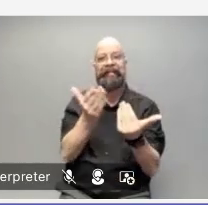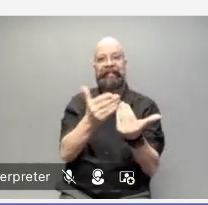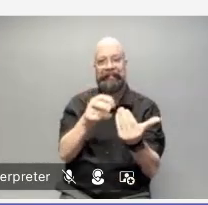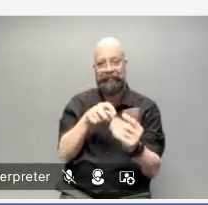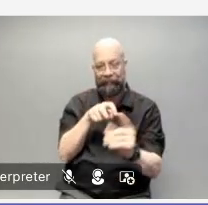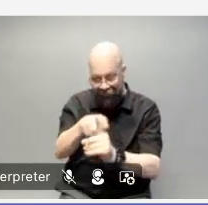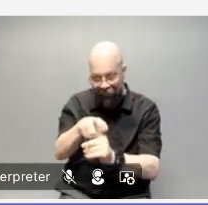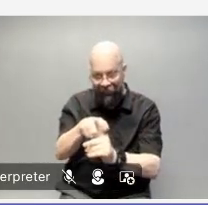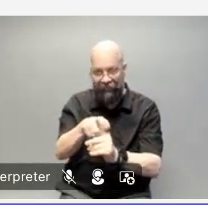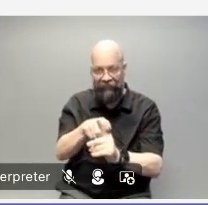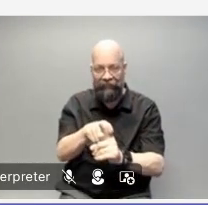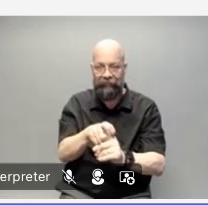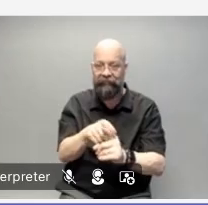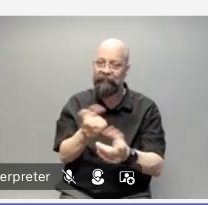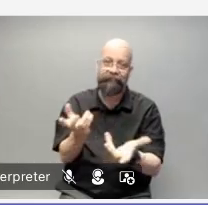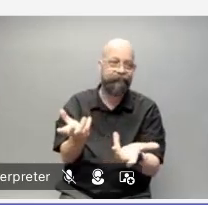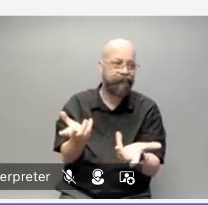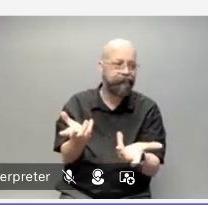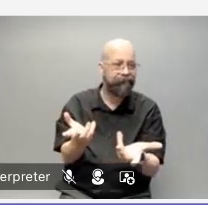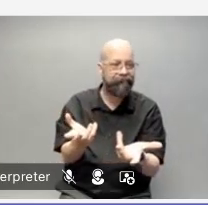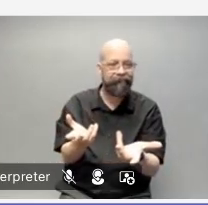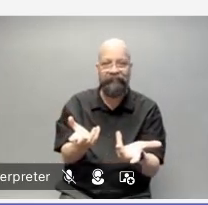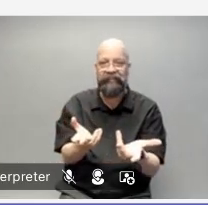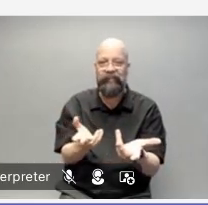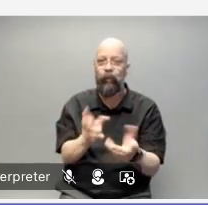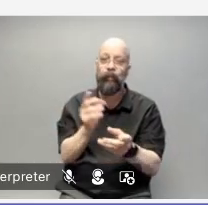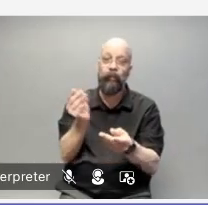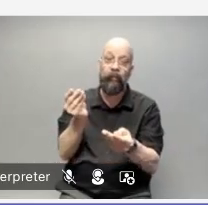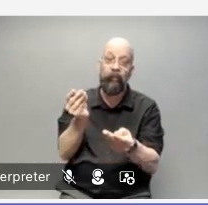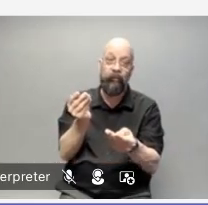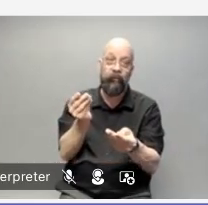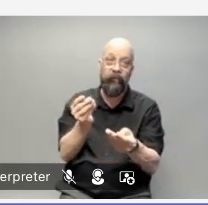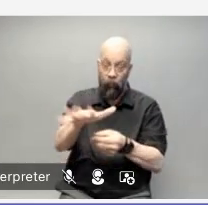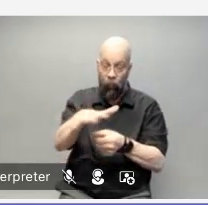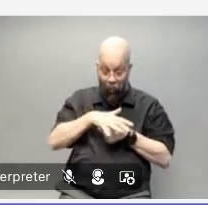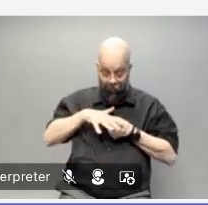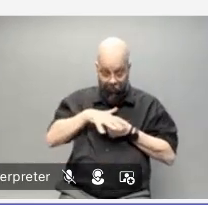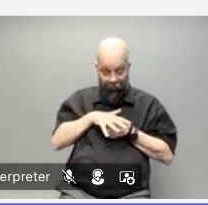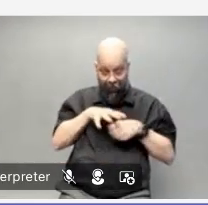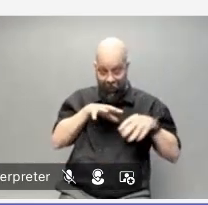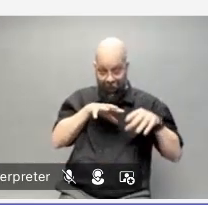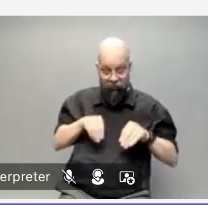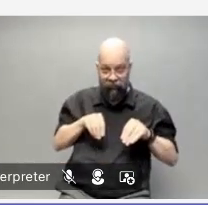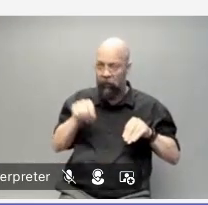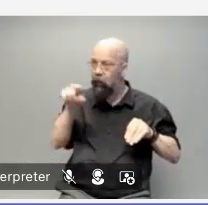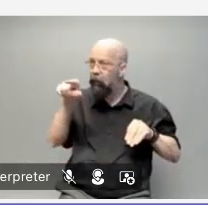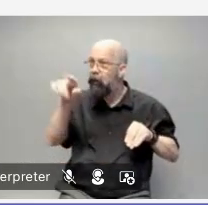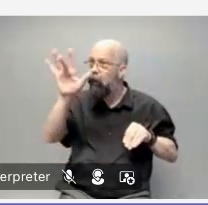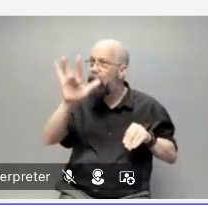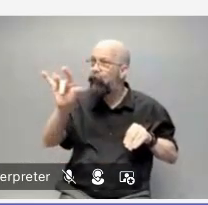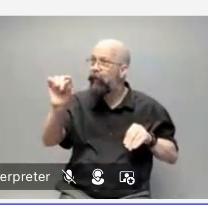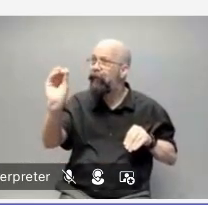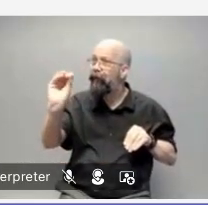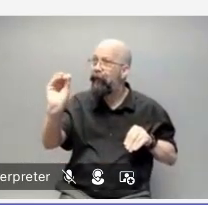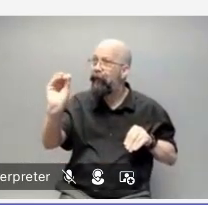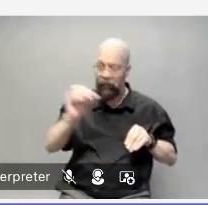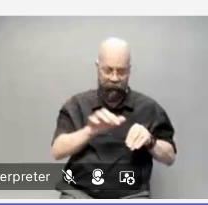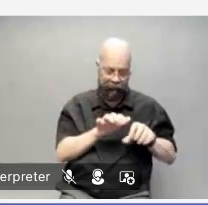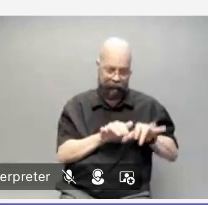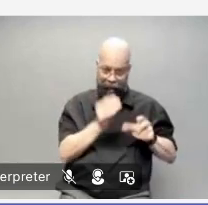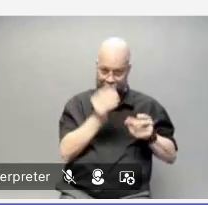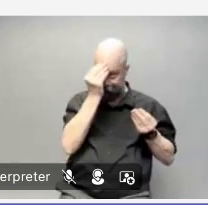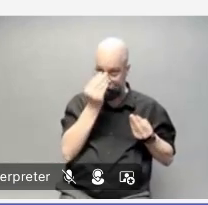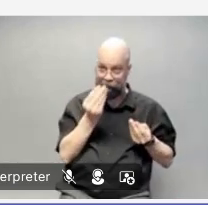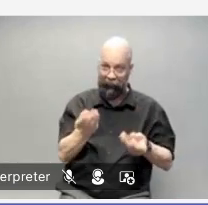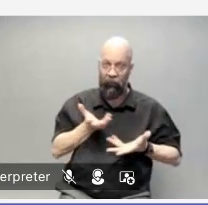it easier for customers to report an outage that's not already showing on the map, and then improving the experience